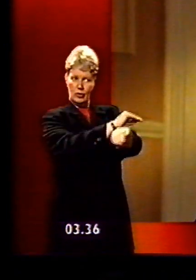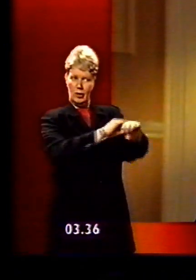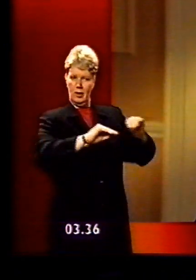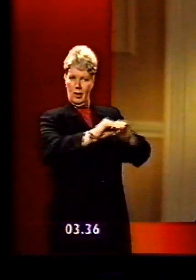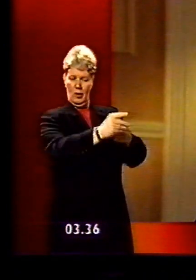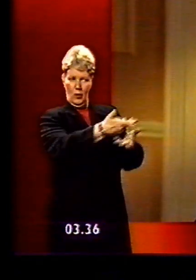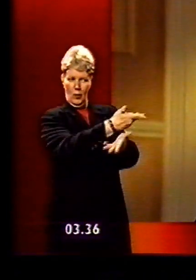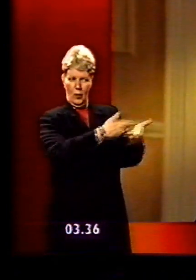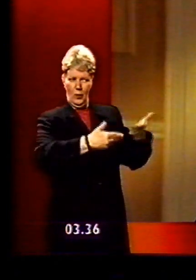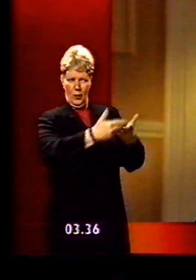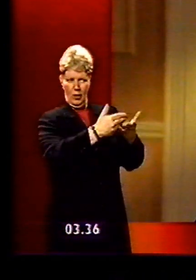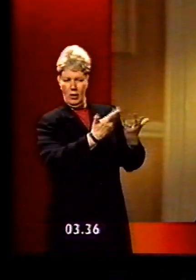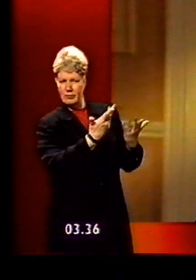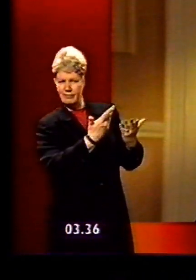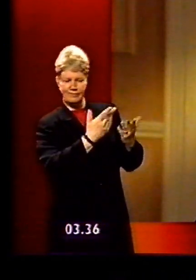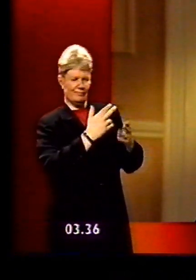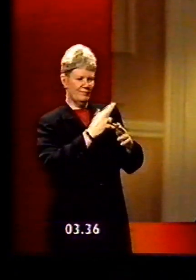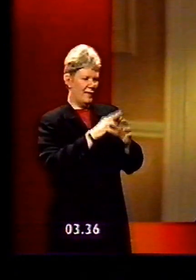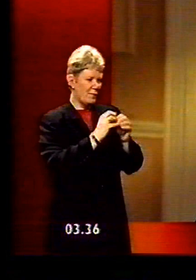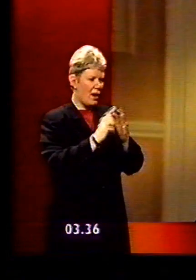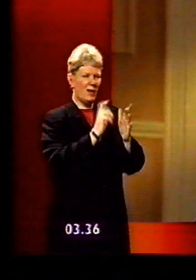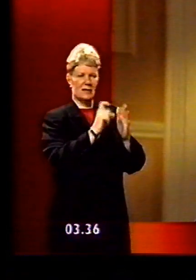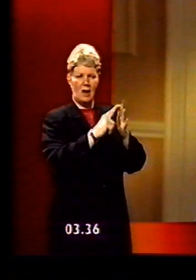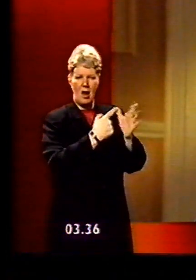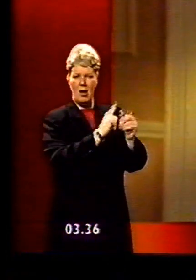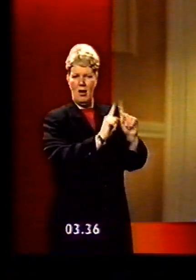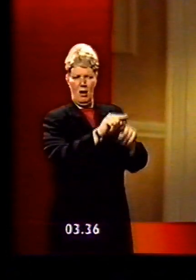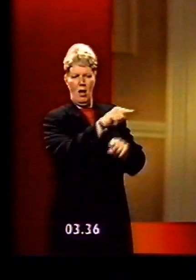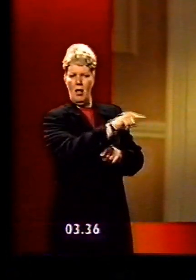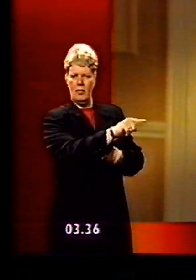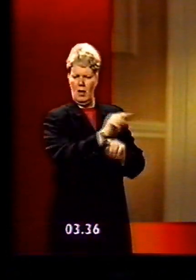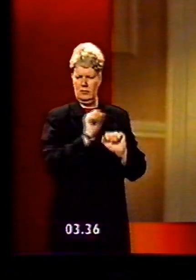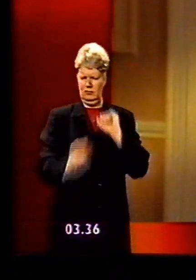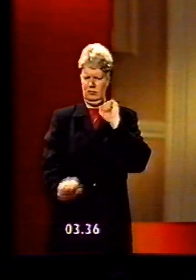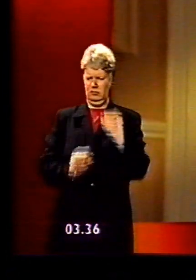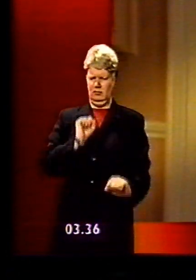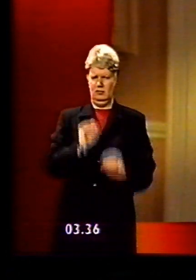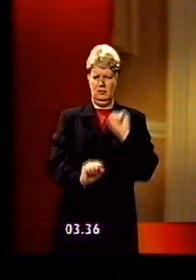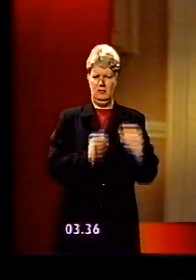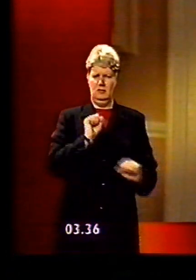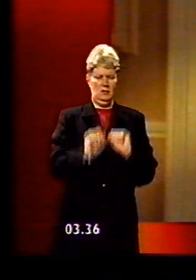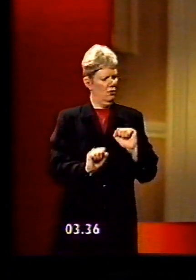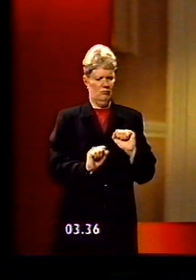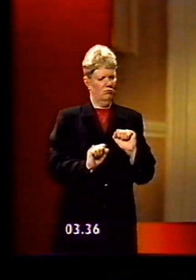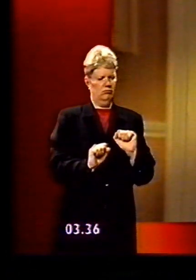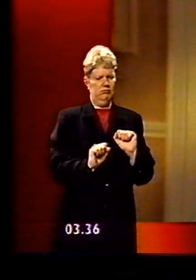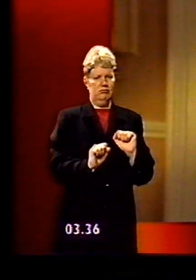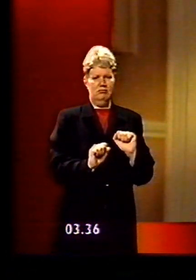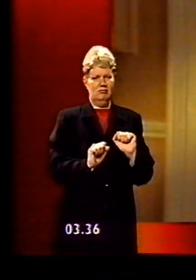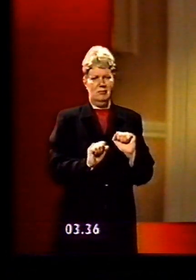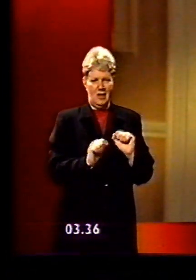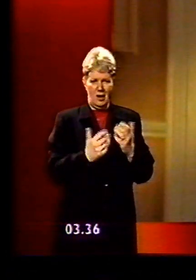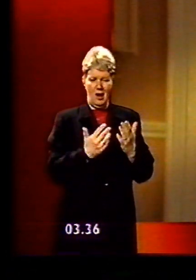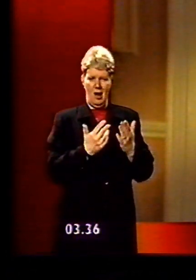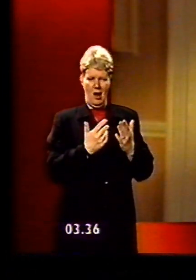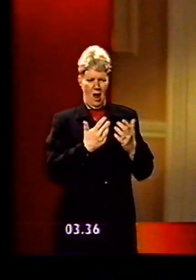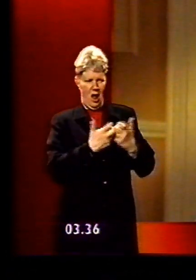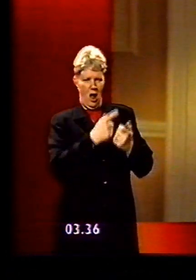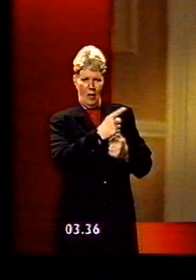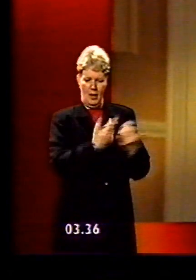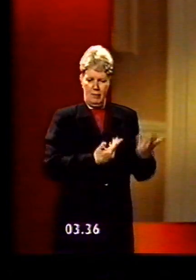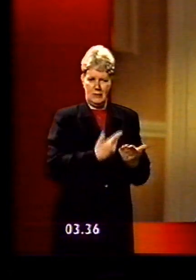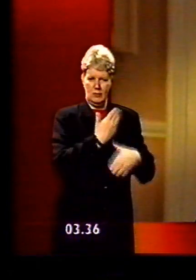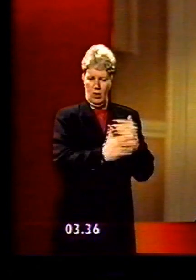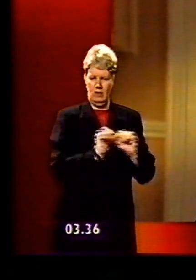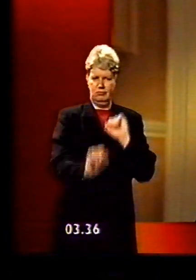community is that they're very invested in protecting themselves, their jobs, and the way they go about their